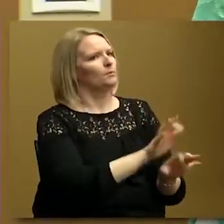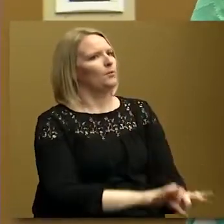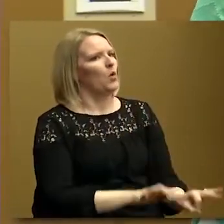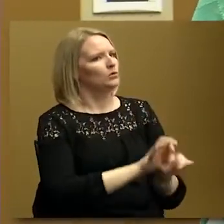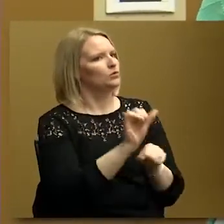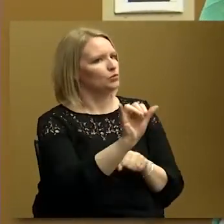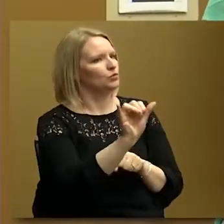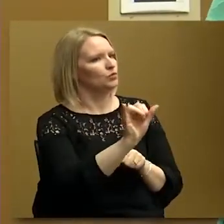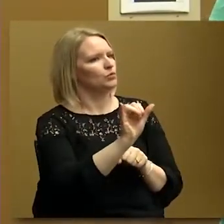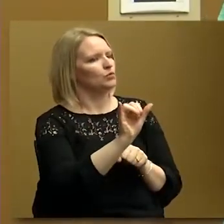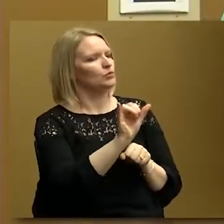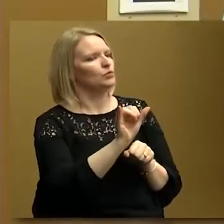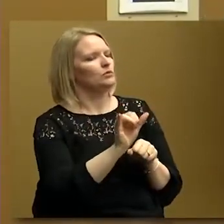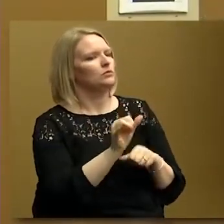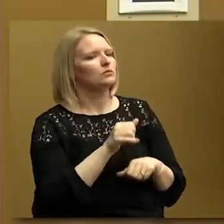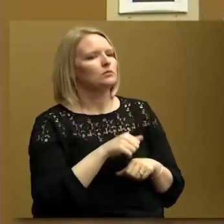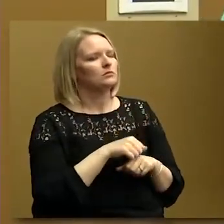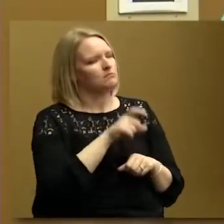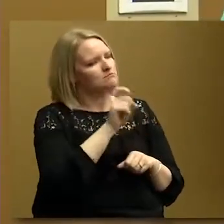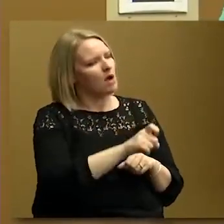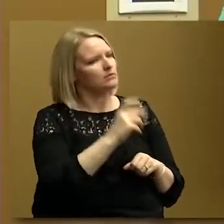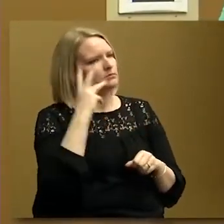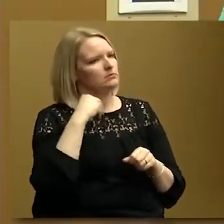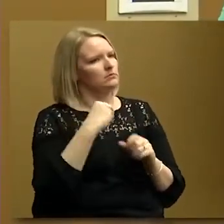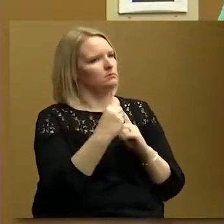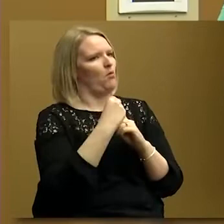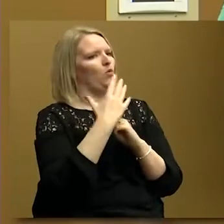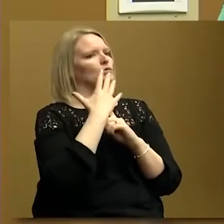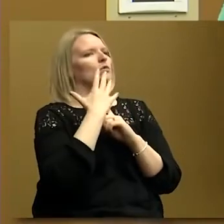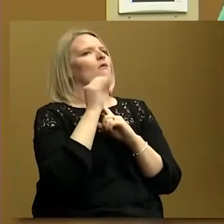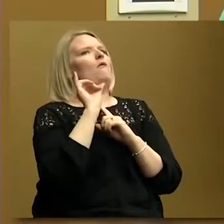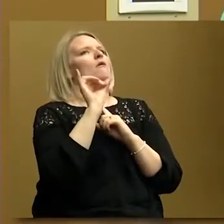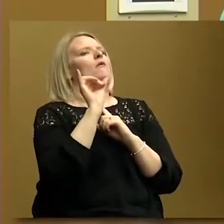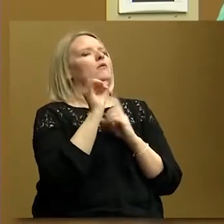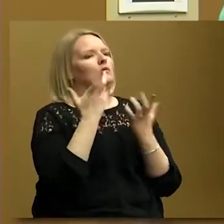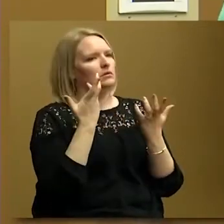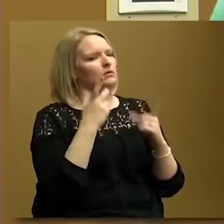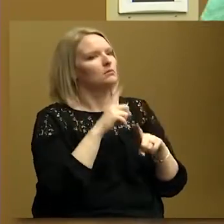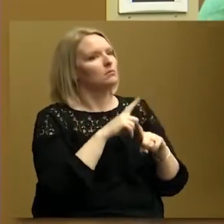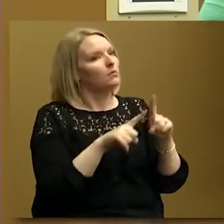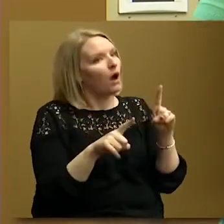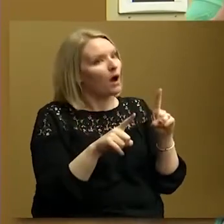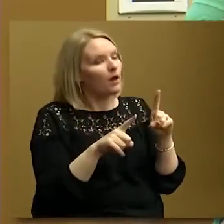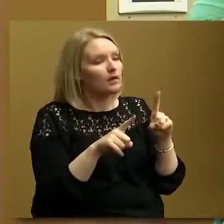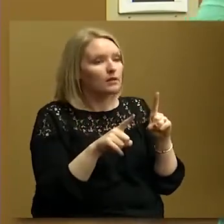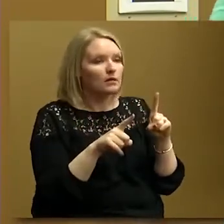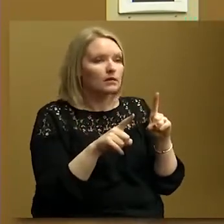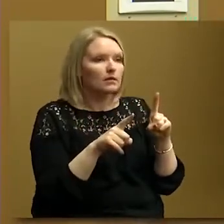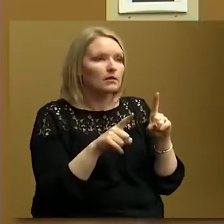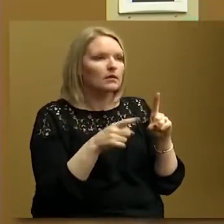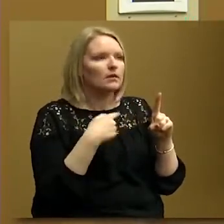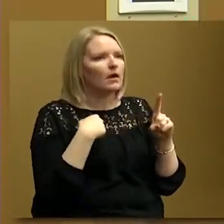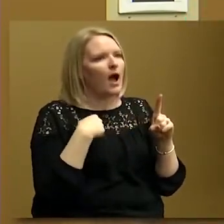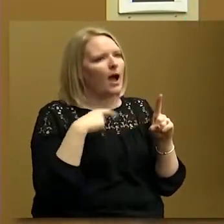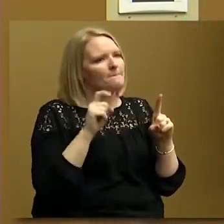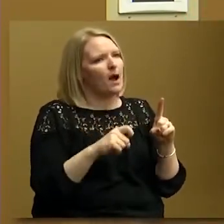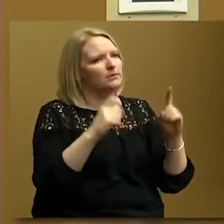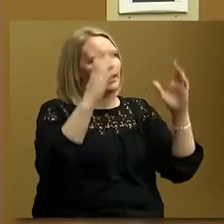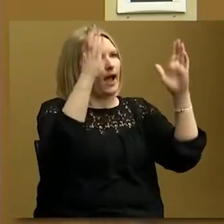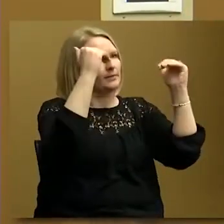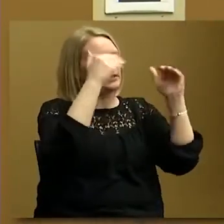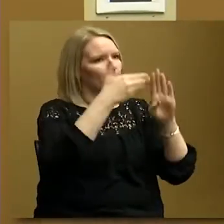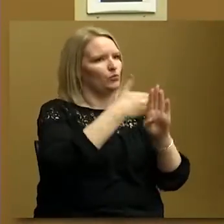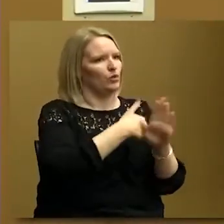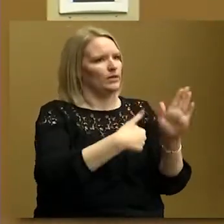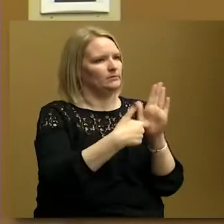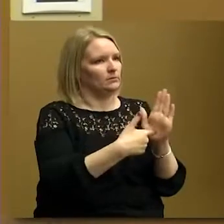this, that they have to be exposed to those things. But it's where I'm going to have expectations. See, I'm